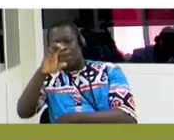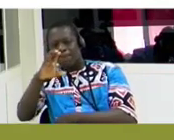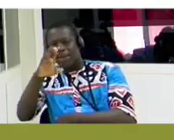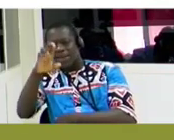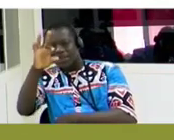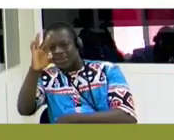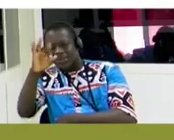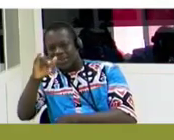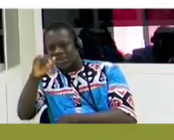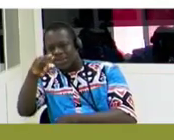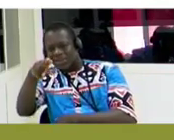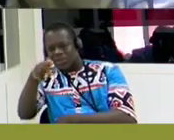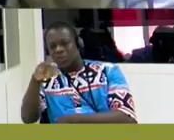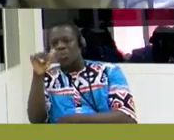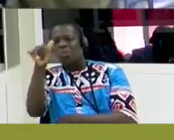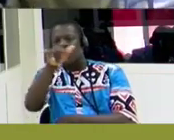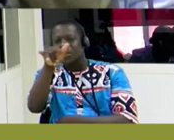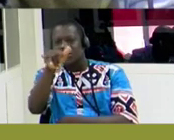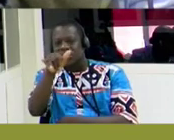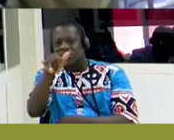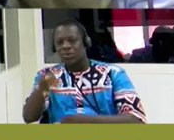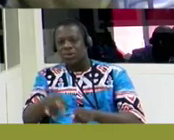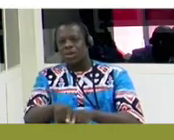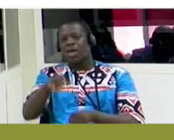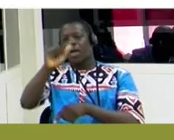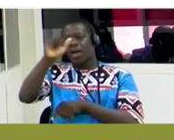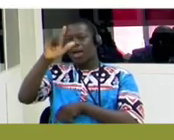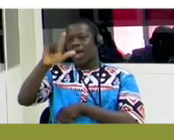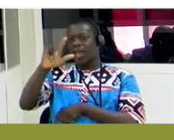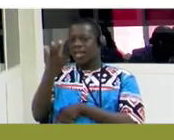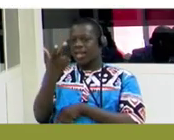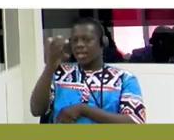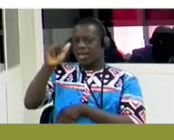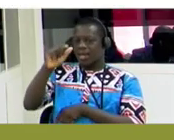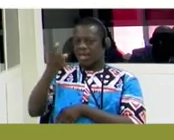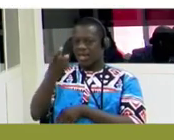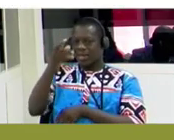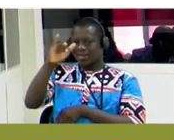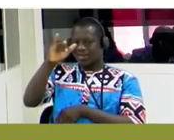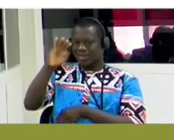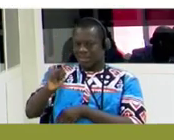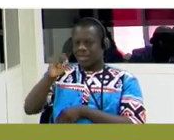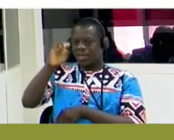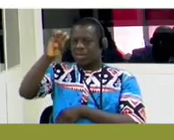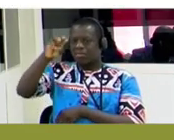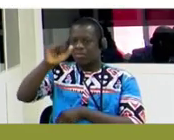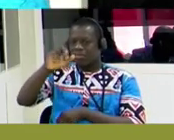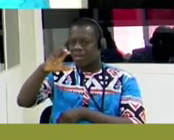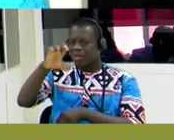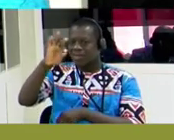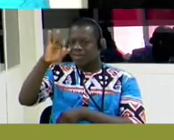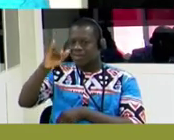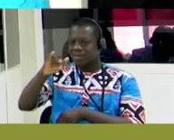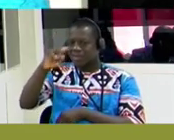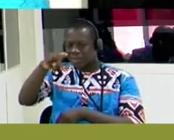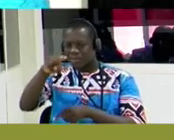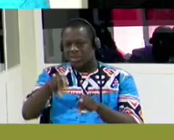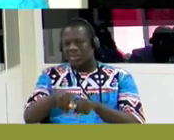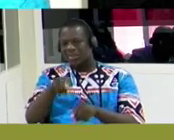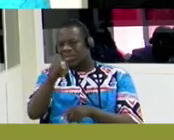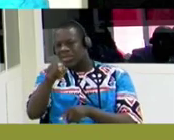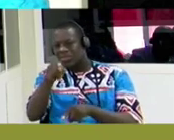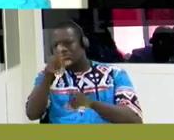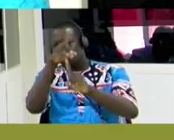Martin. Alhaji Martin. What was his rank at the time? 002. Warrant officer,